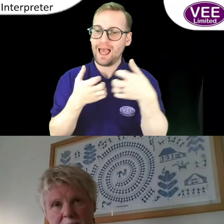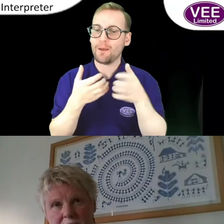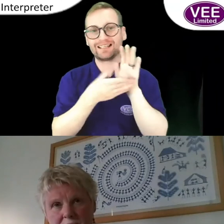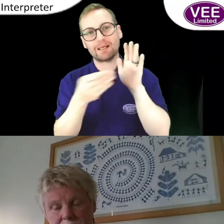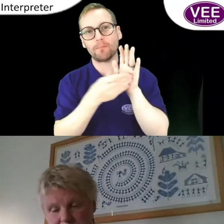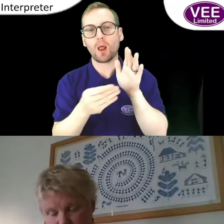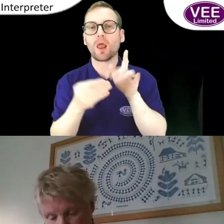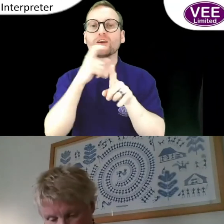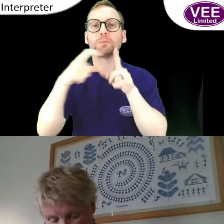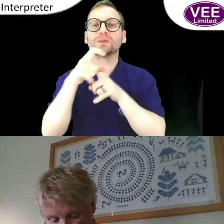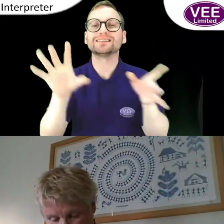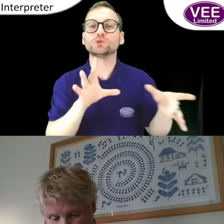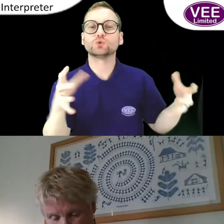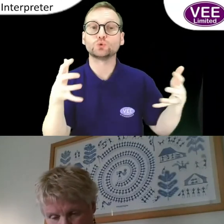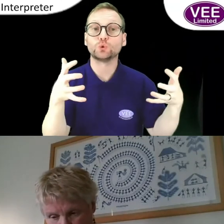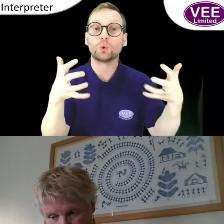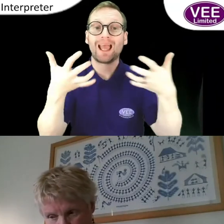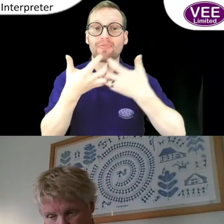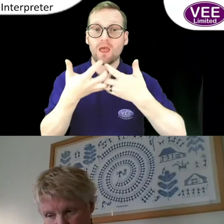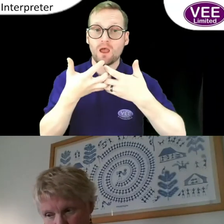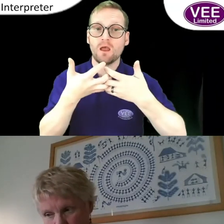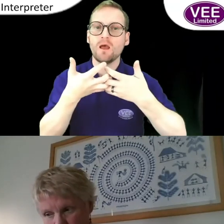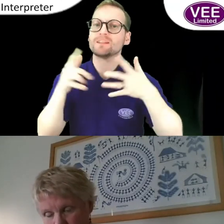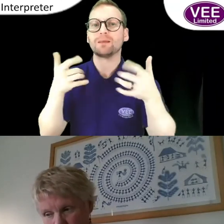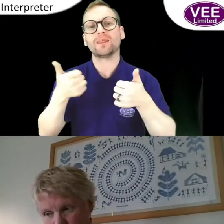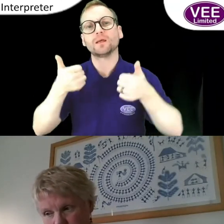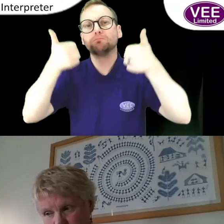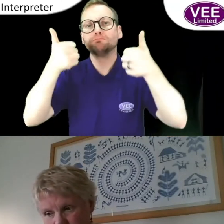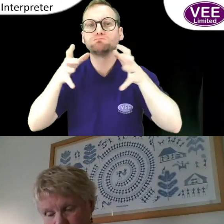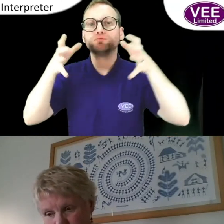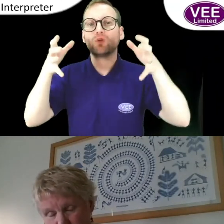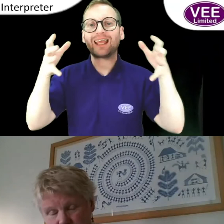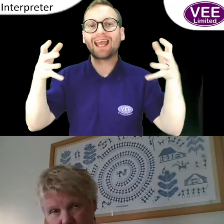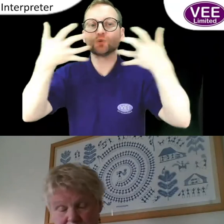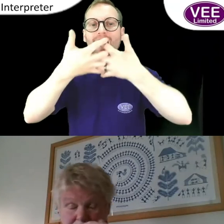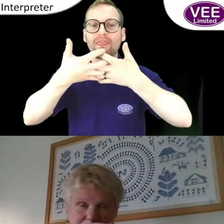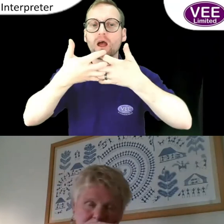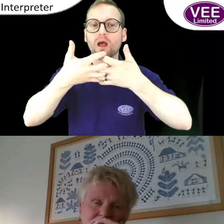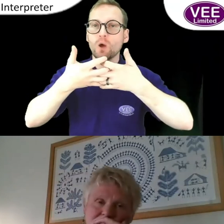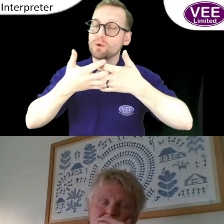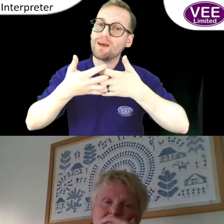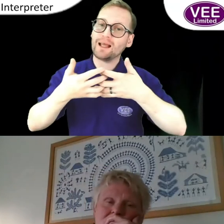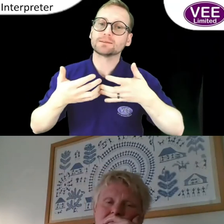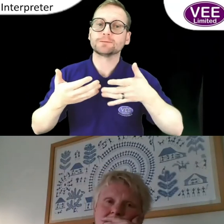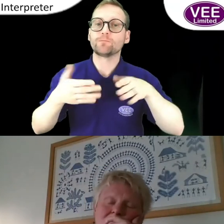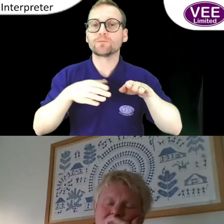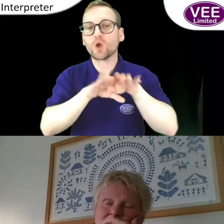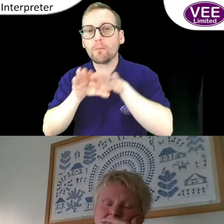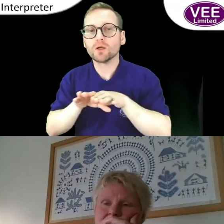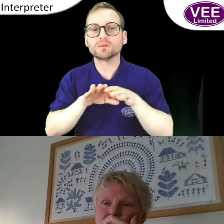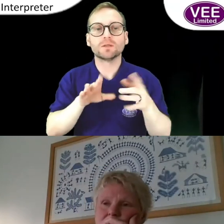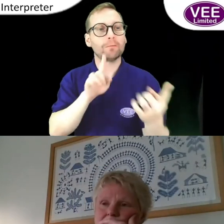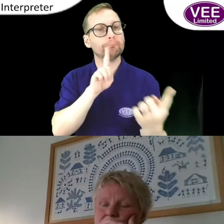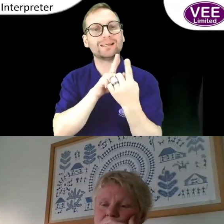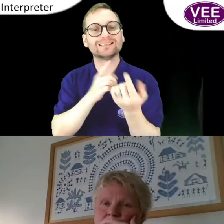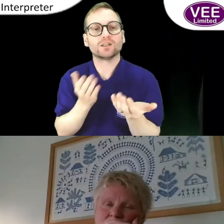Cox Foundation. There's the great get-together events, and we've had a More in Common group meeting at the museum, and there's many More in